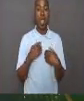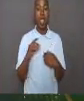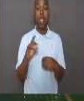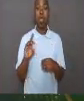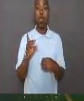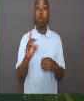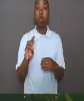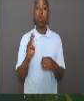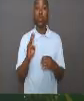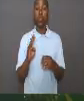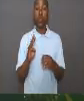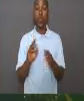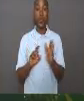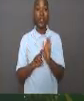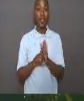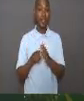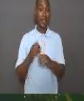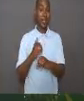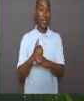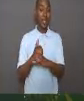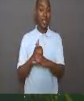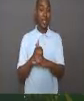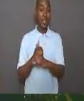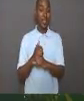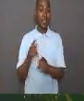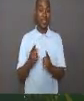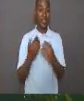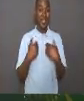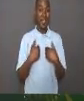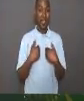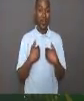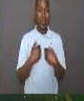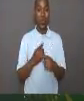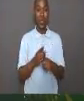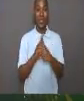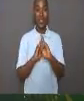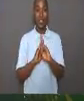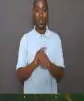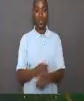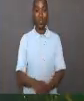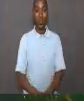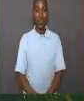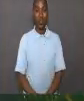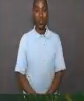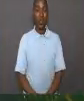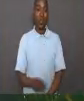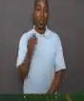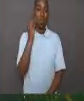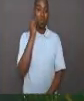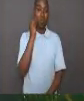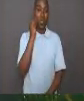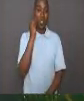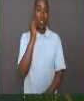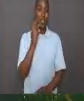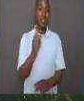yourself from getting a tapeworm. If you said keeping your home